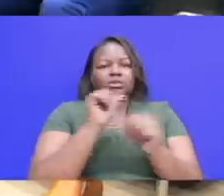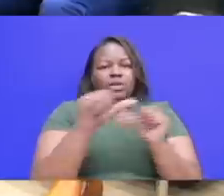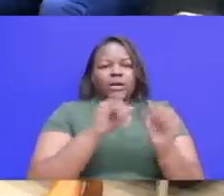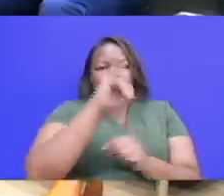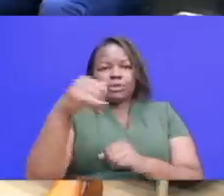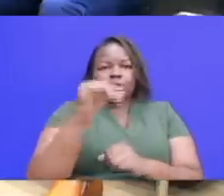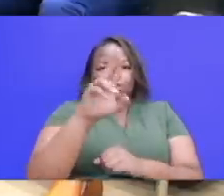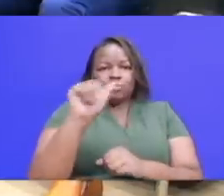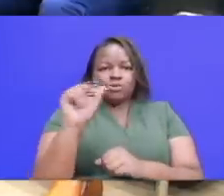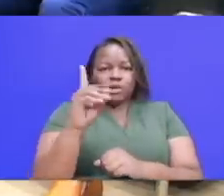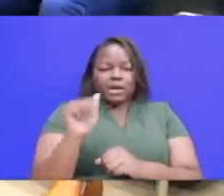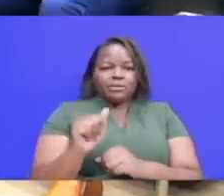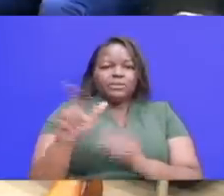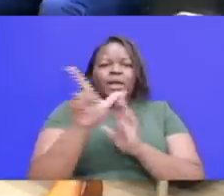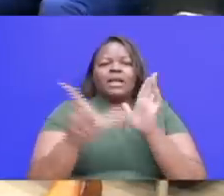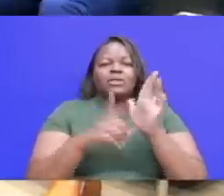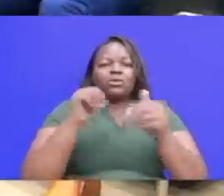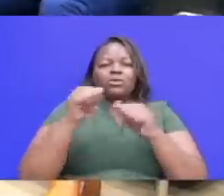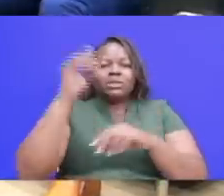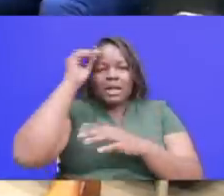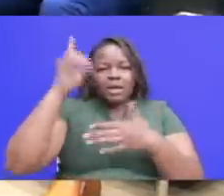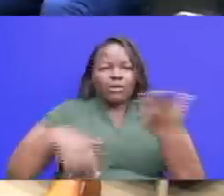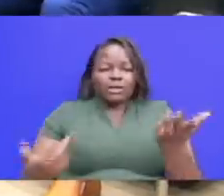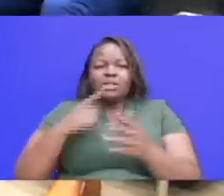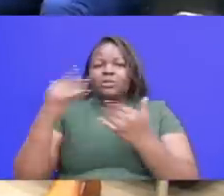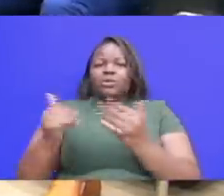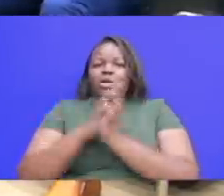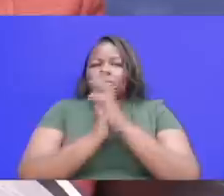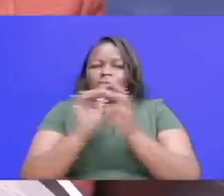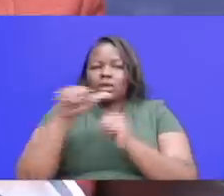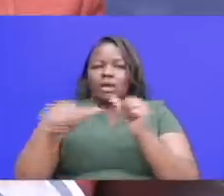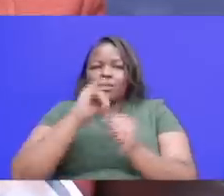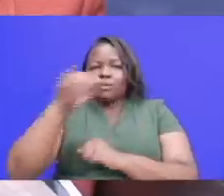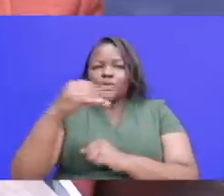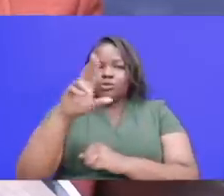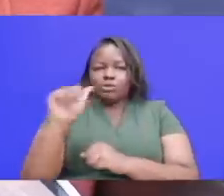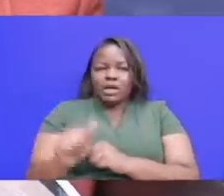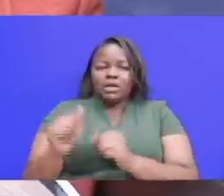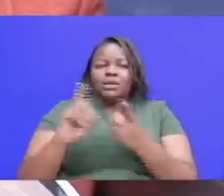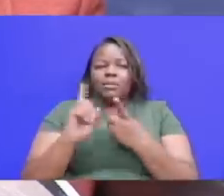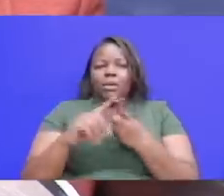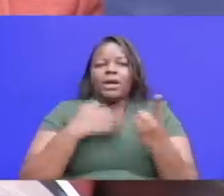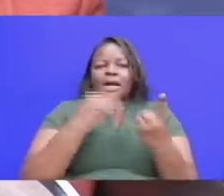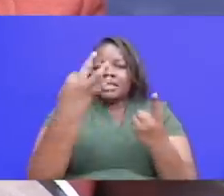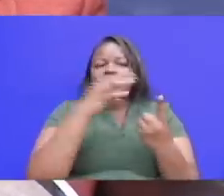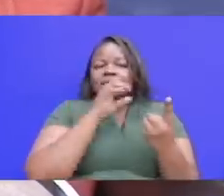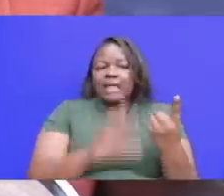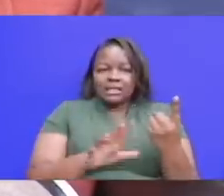Okay. What lessons do we derive from? Okay. So, the story of Judah is very interesting. Number one, he has three sons. First of all,